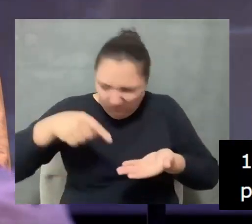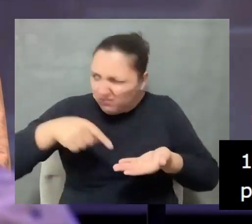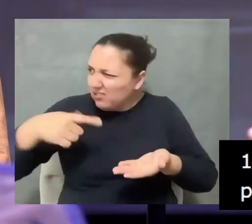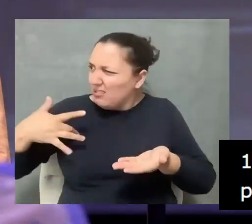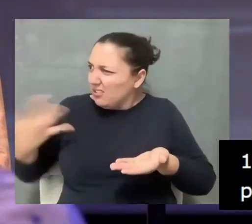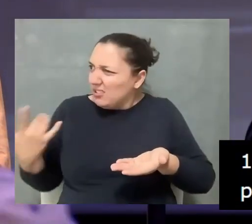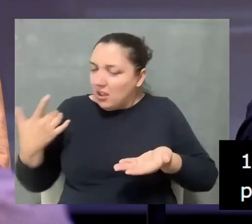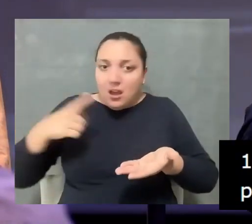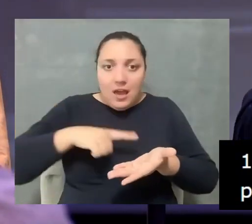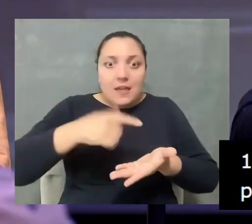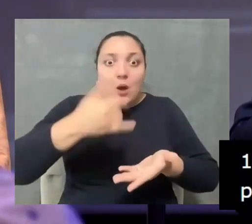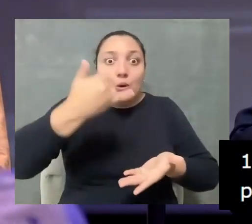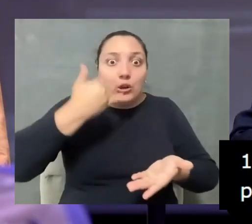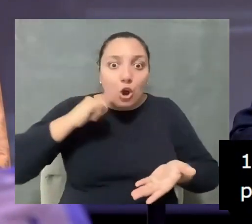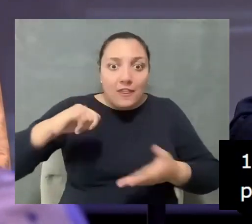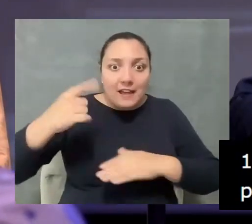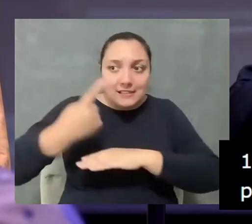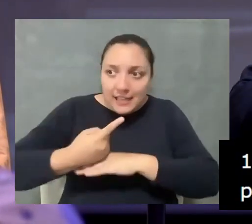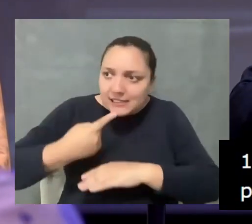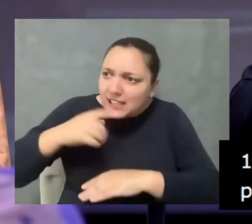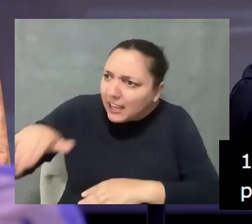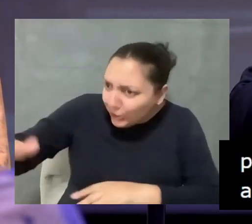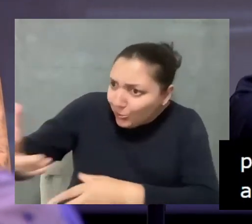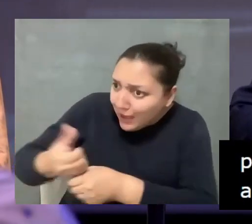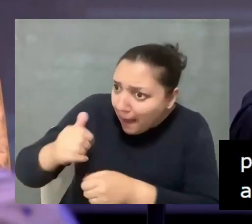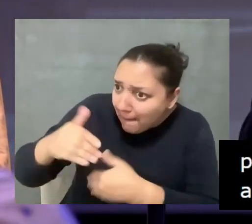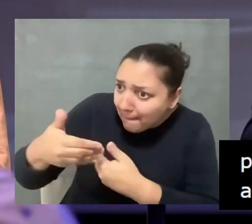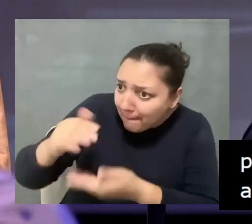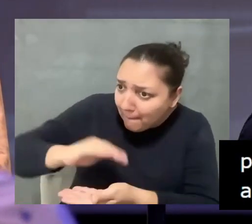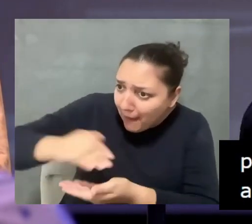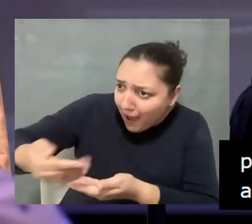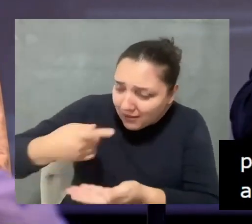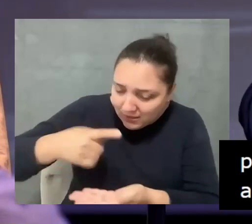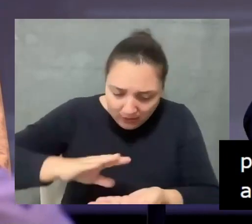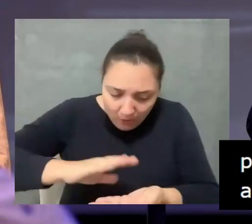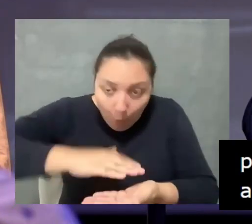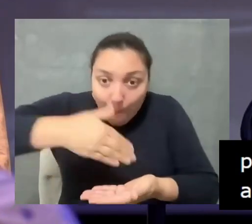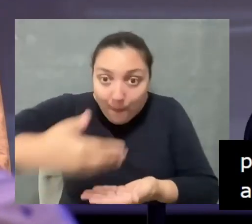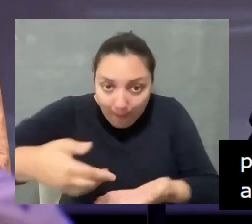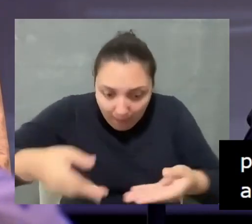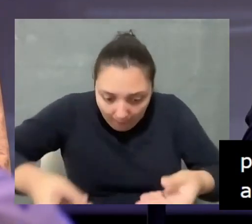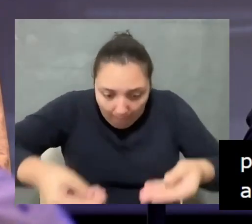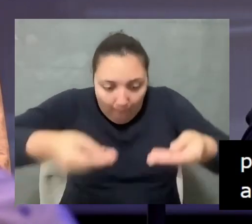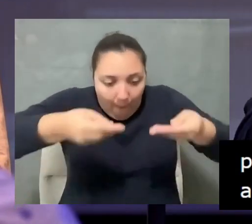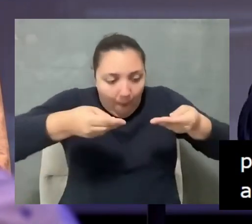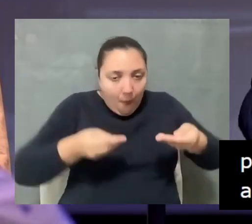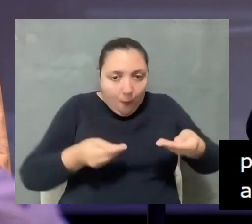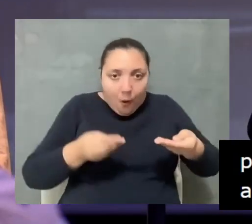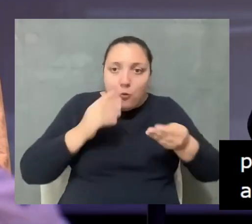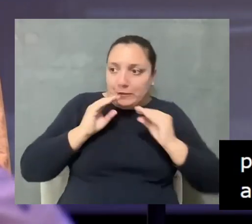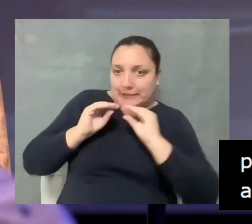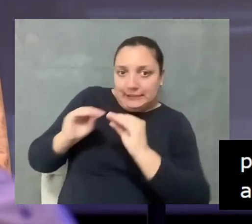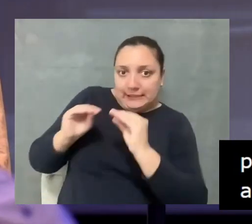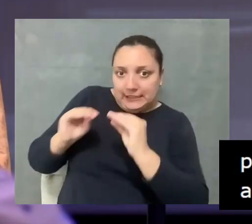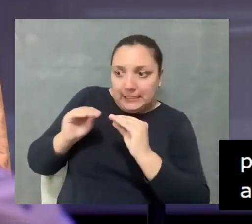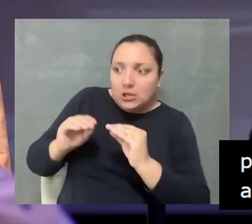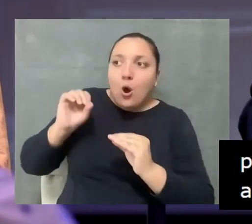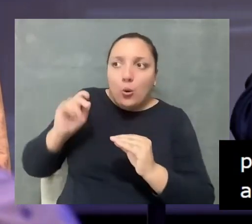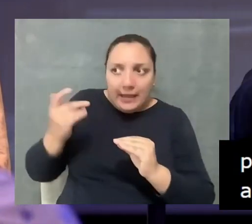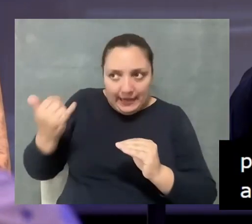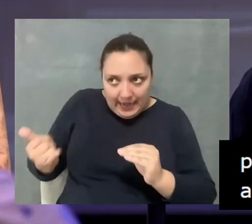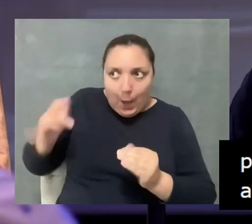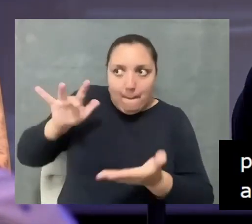then we would call them that day and say, did you get a box? And they'd say, yeah, we'd open it up and we would talk them through unboxing, you know, push this button, it should turn